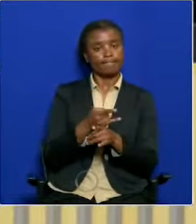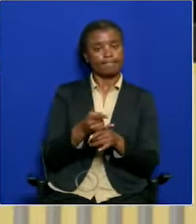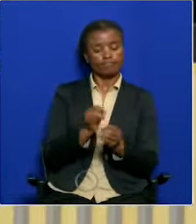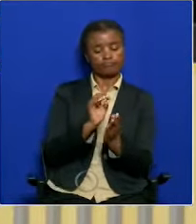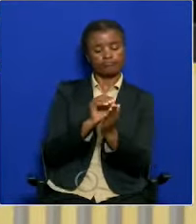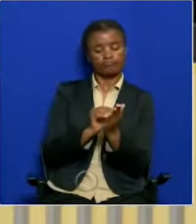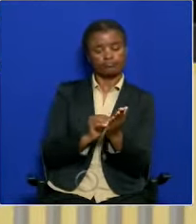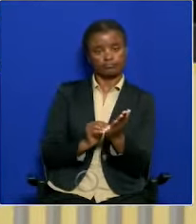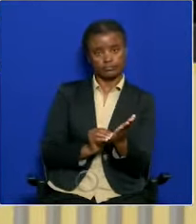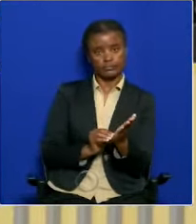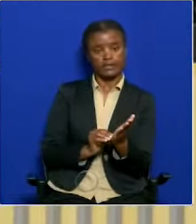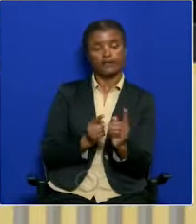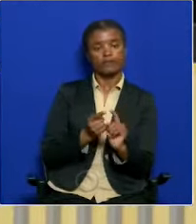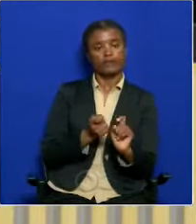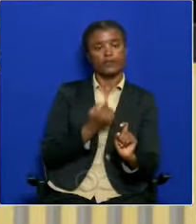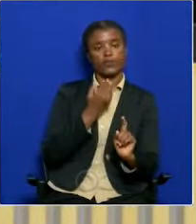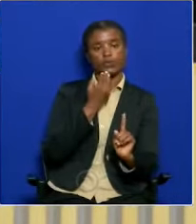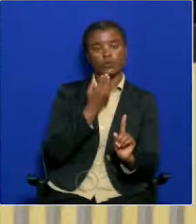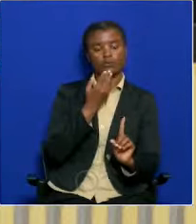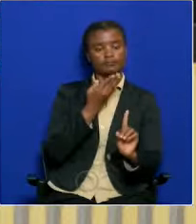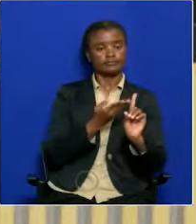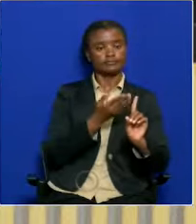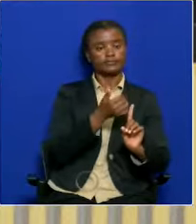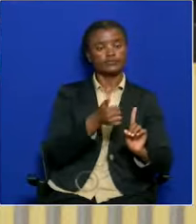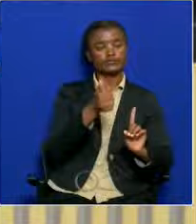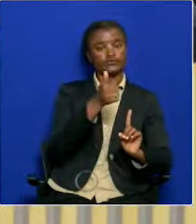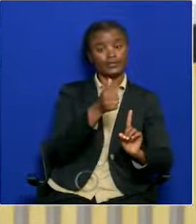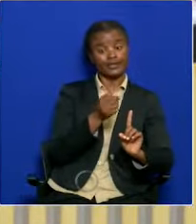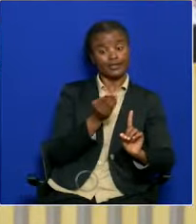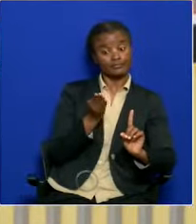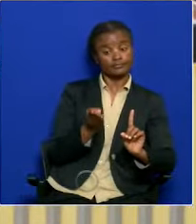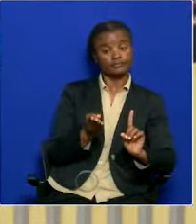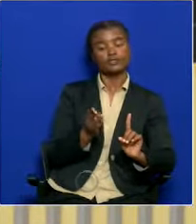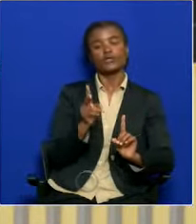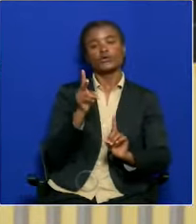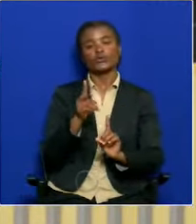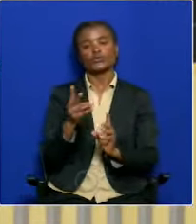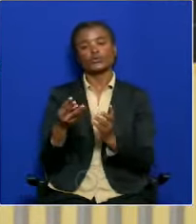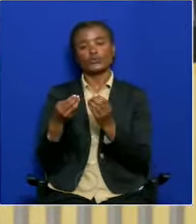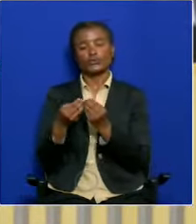between General and Sergeant Nkosi.